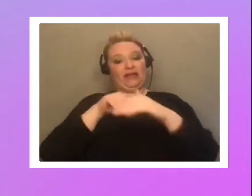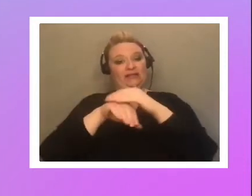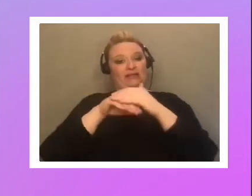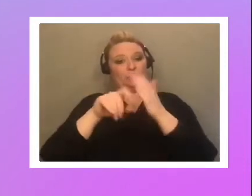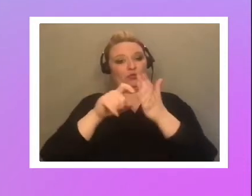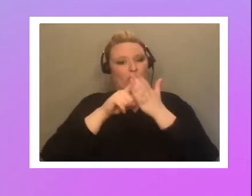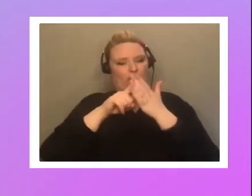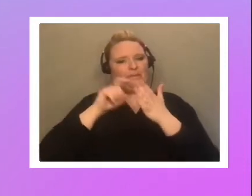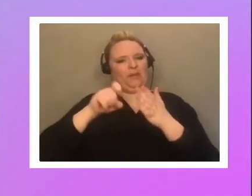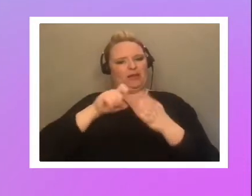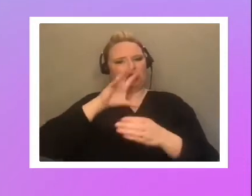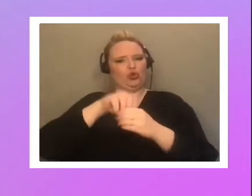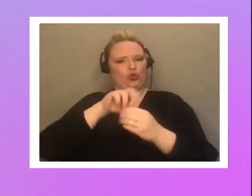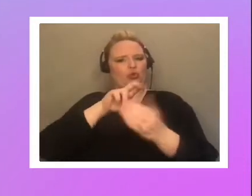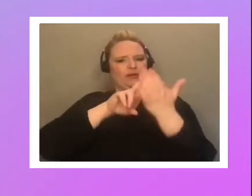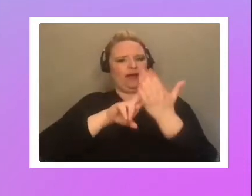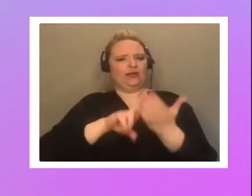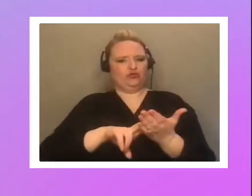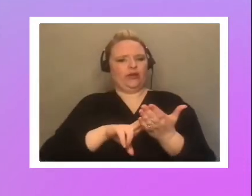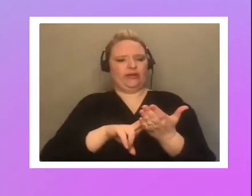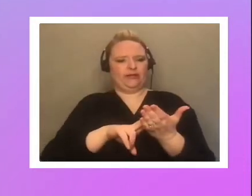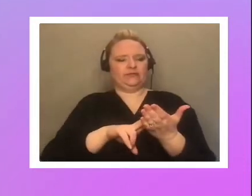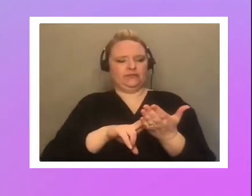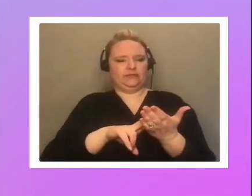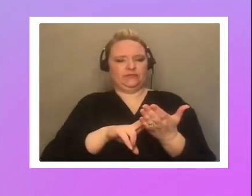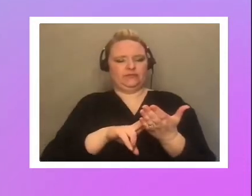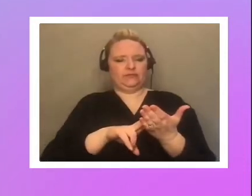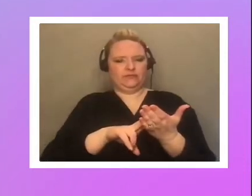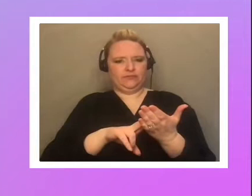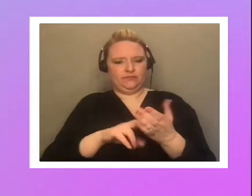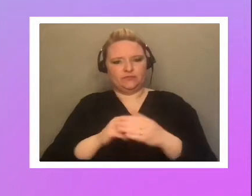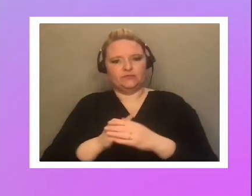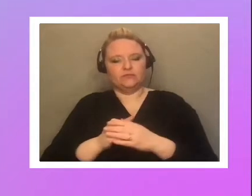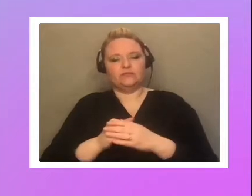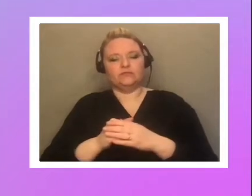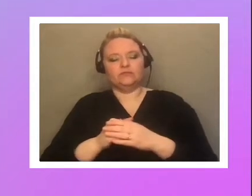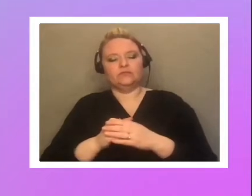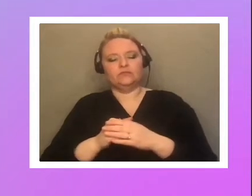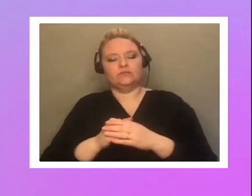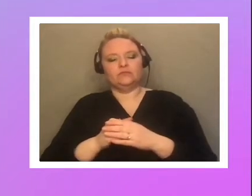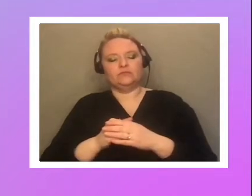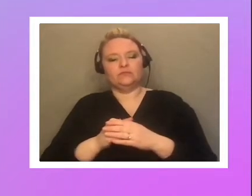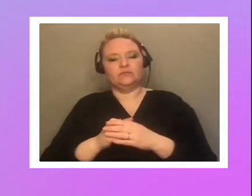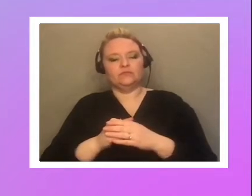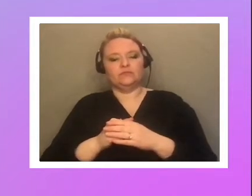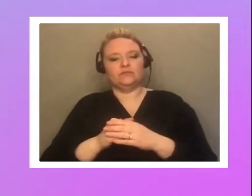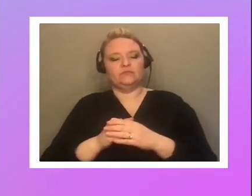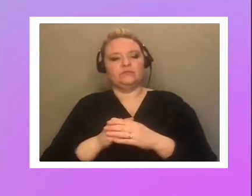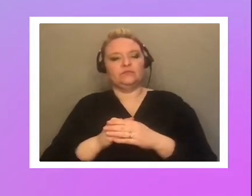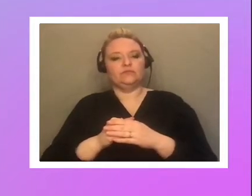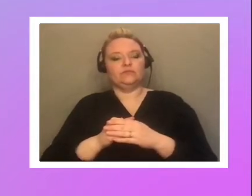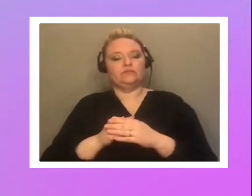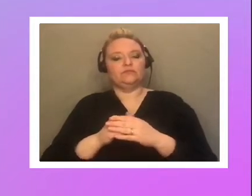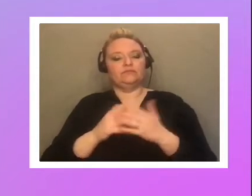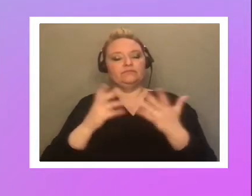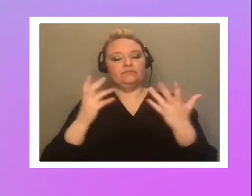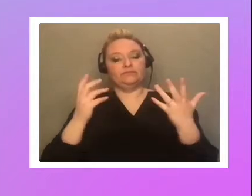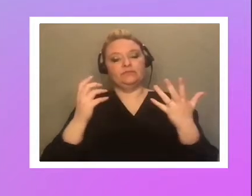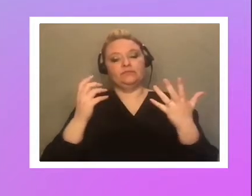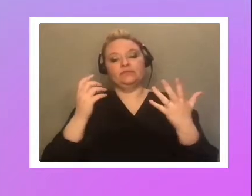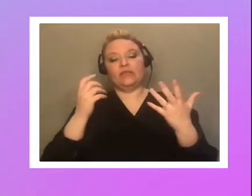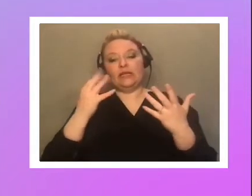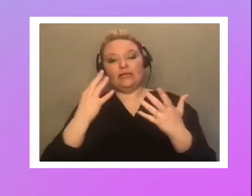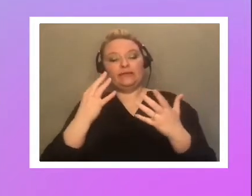your contracts. So you want to consider it when you're putting together